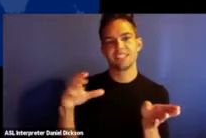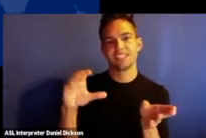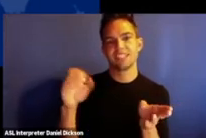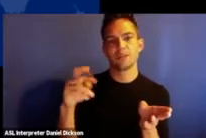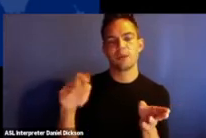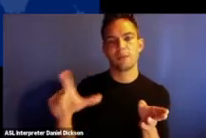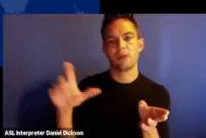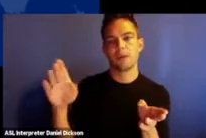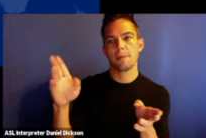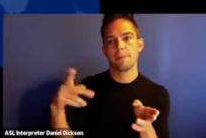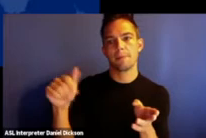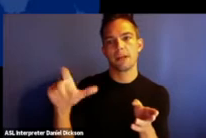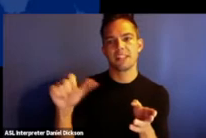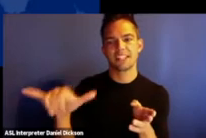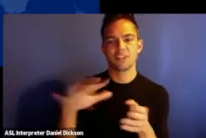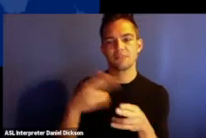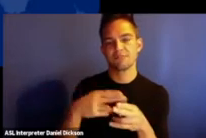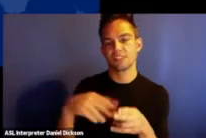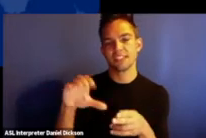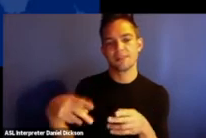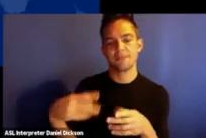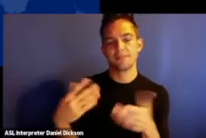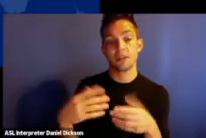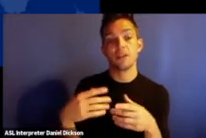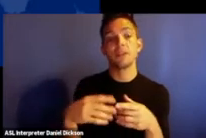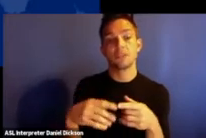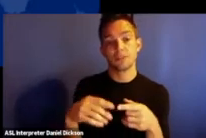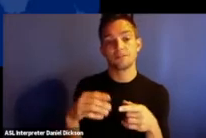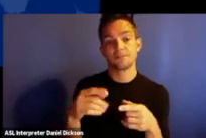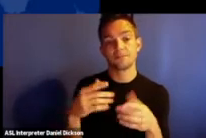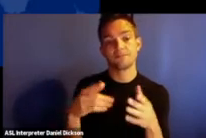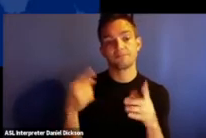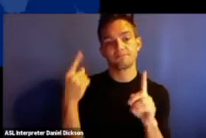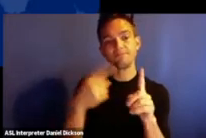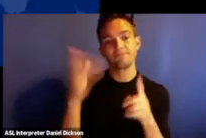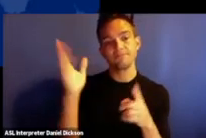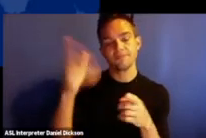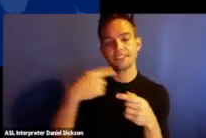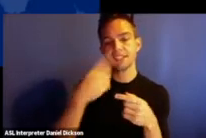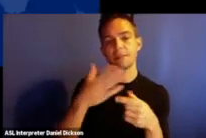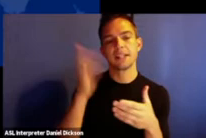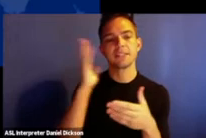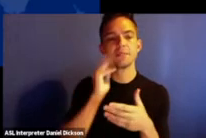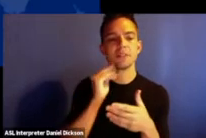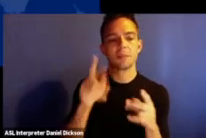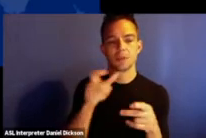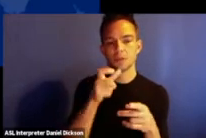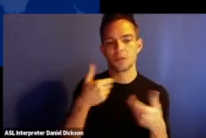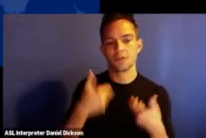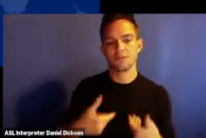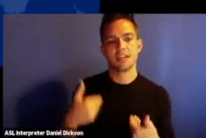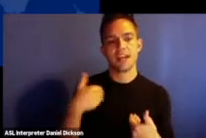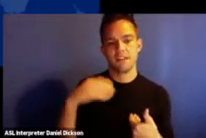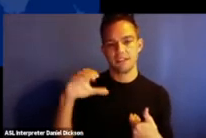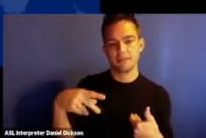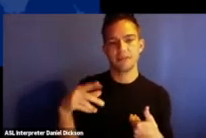just for time. So today, my side of this presentation will be to tell my experience of a person having cerebral palsy and